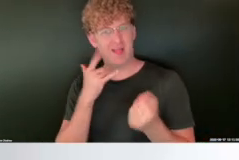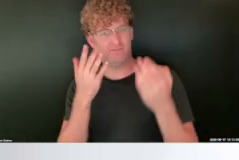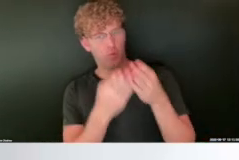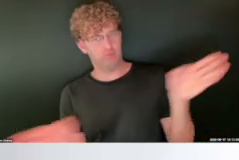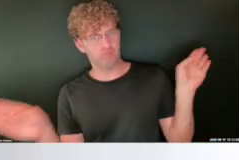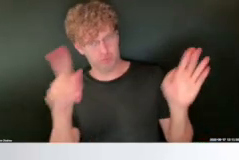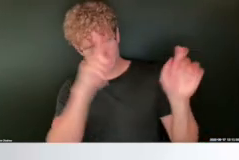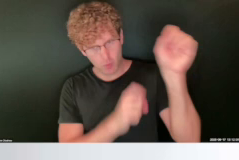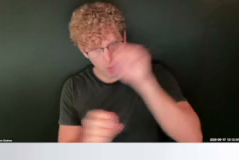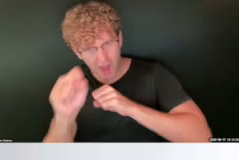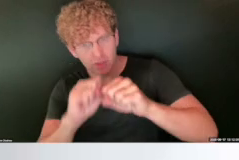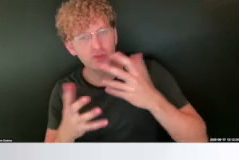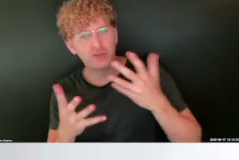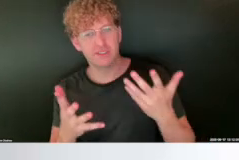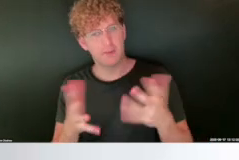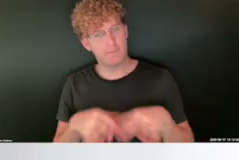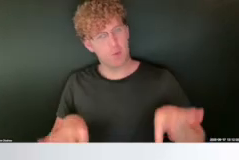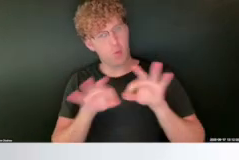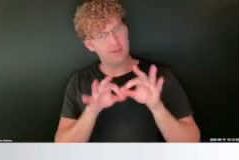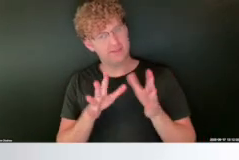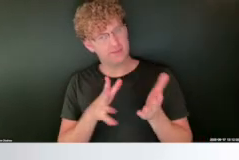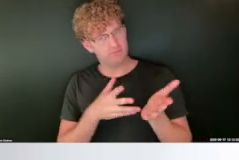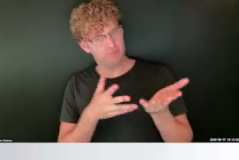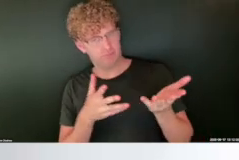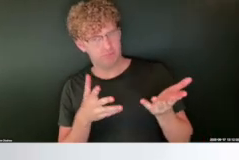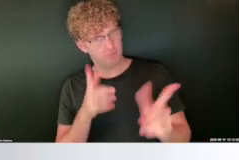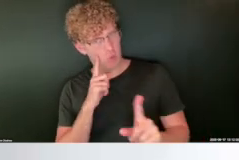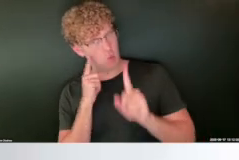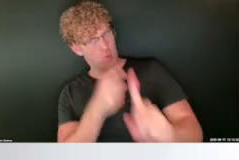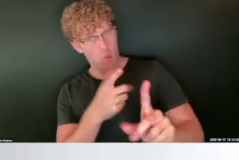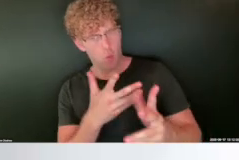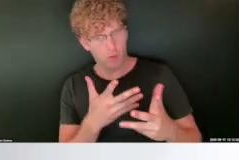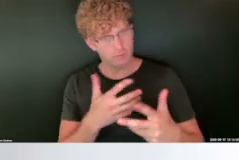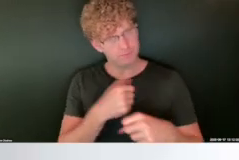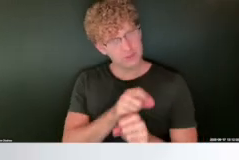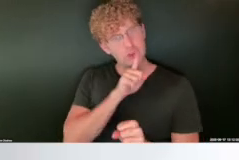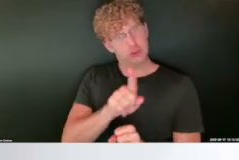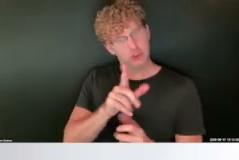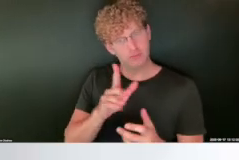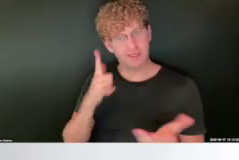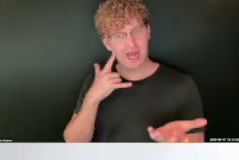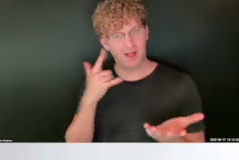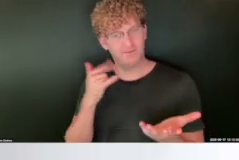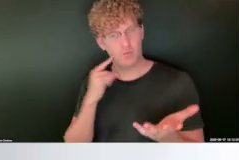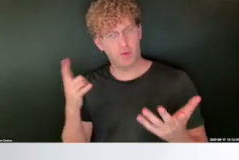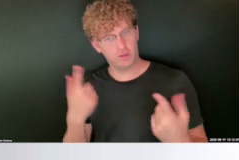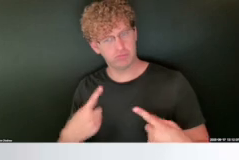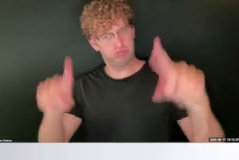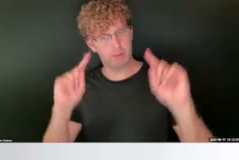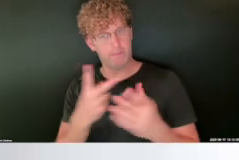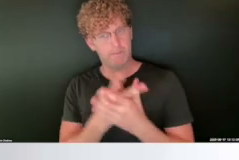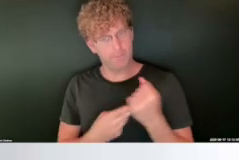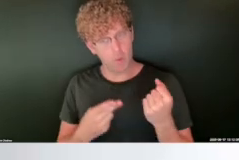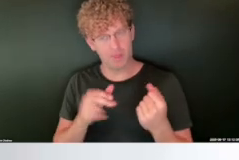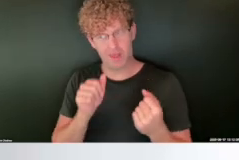that the state achieves both immediate air quality benefits and that it supports the innovative technologies necessary